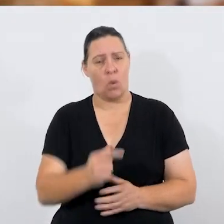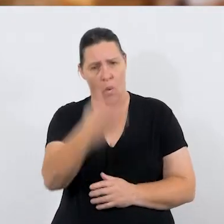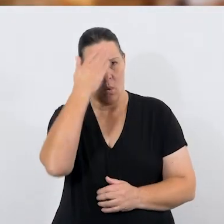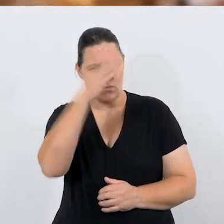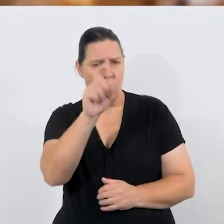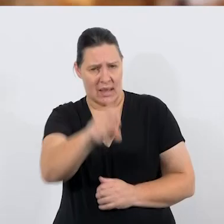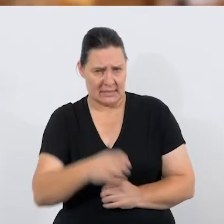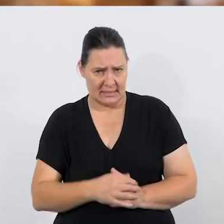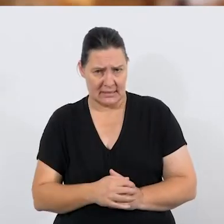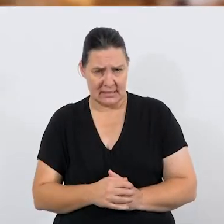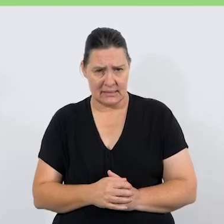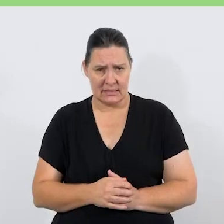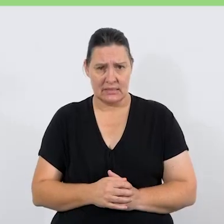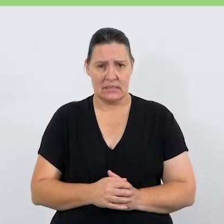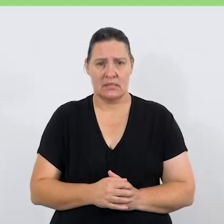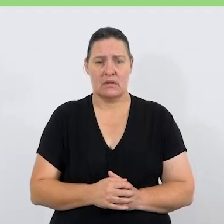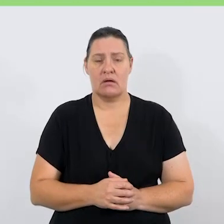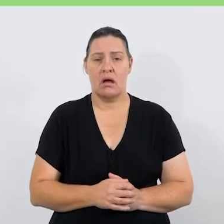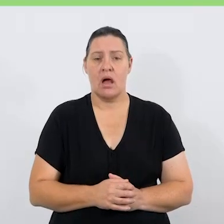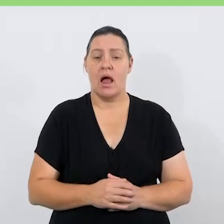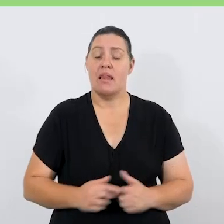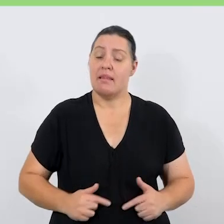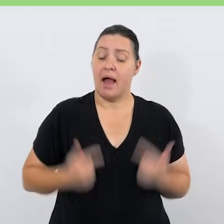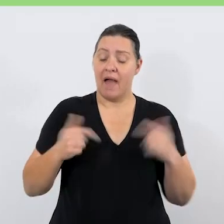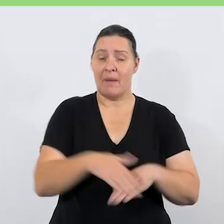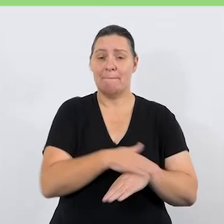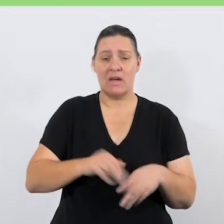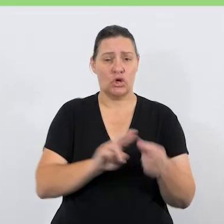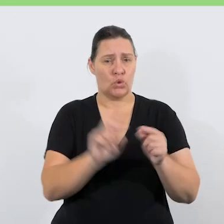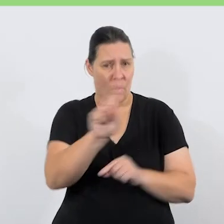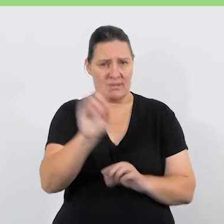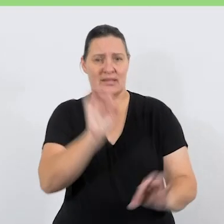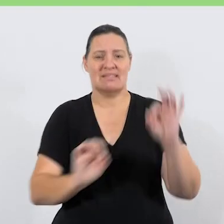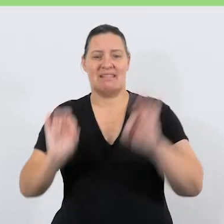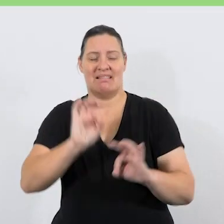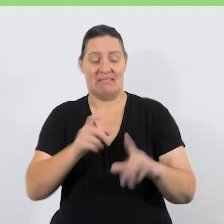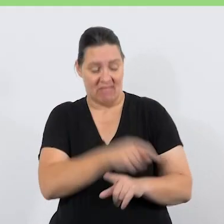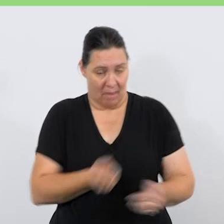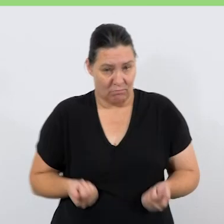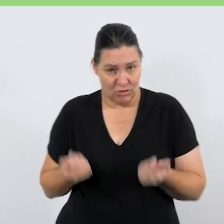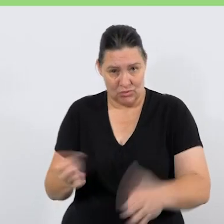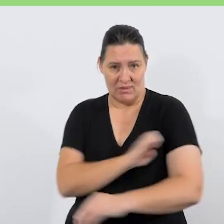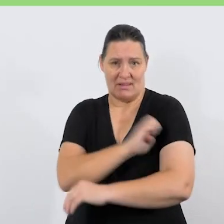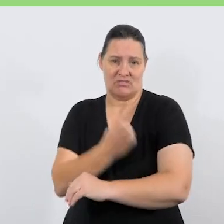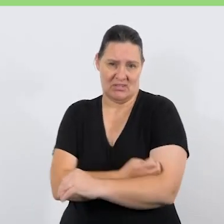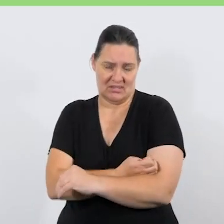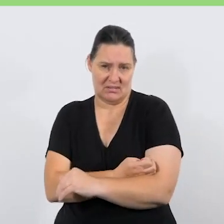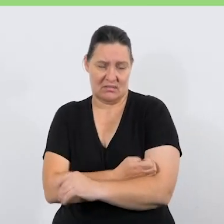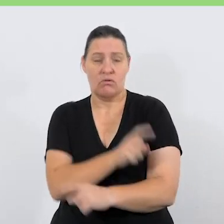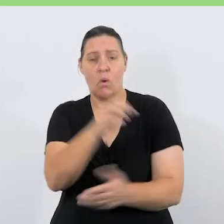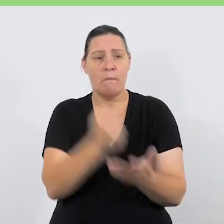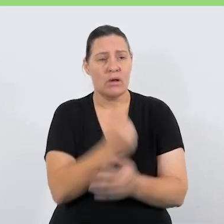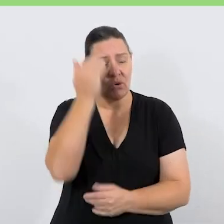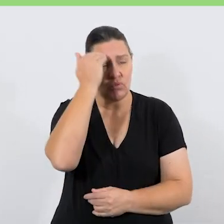You should know that cells are the basic unit of life and the powerhouse for energy production. You should